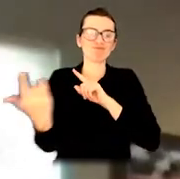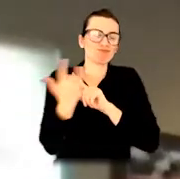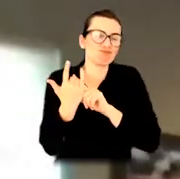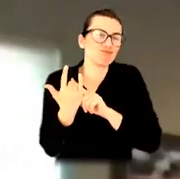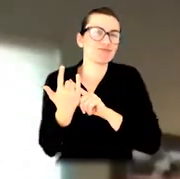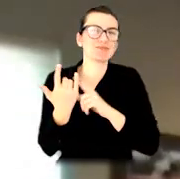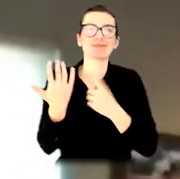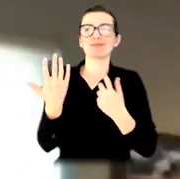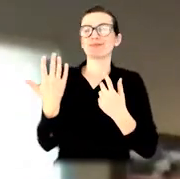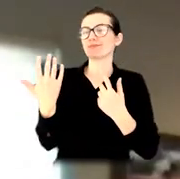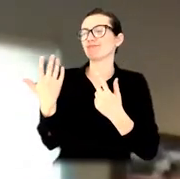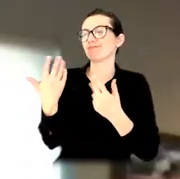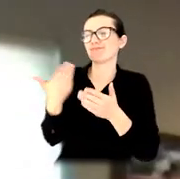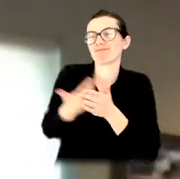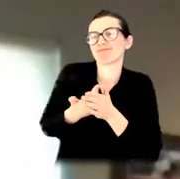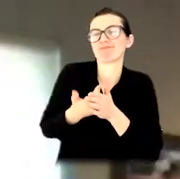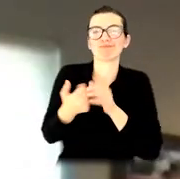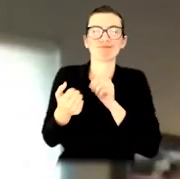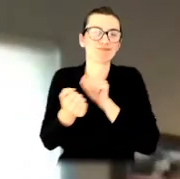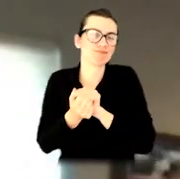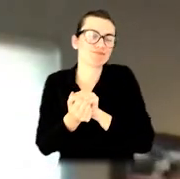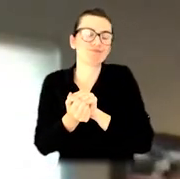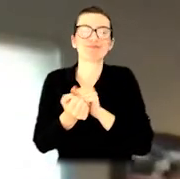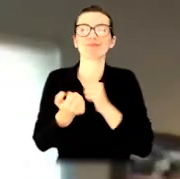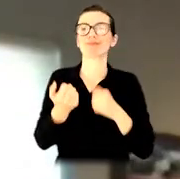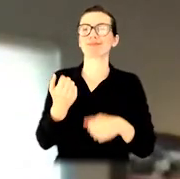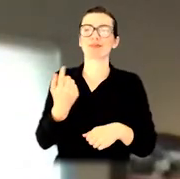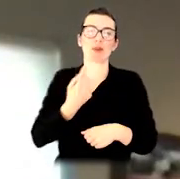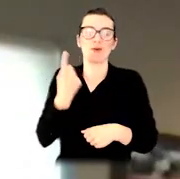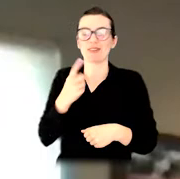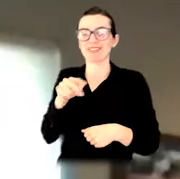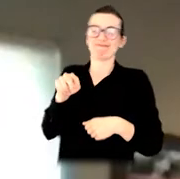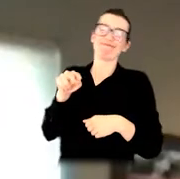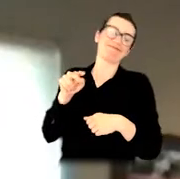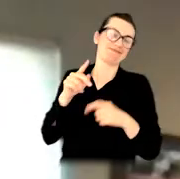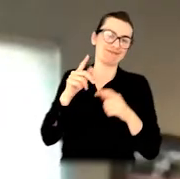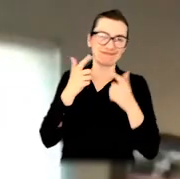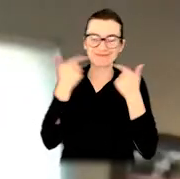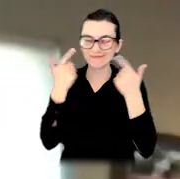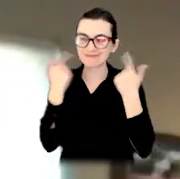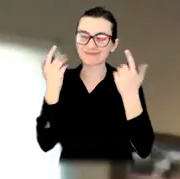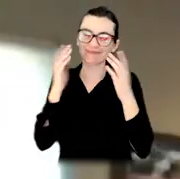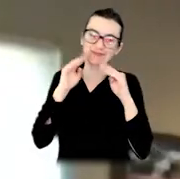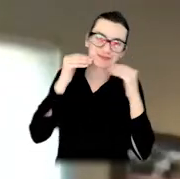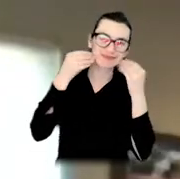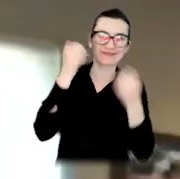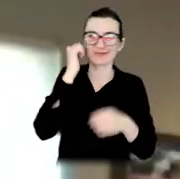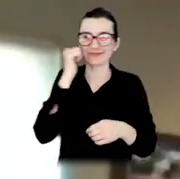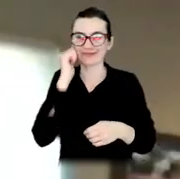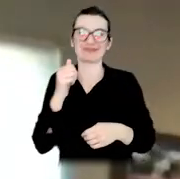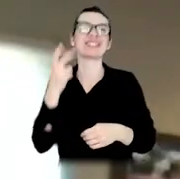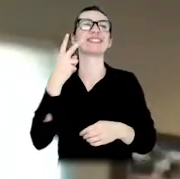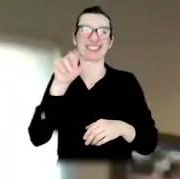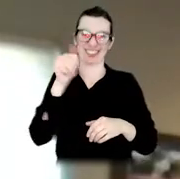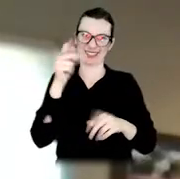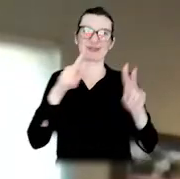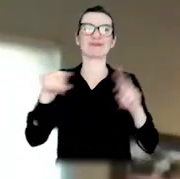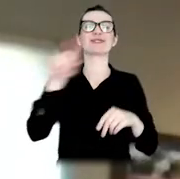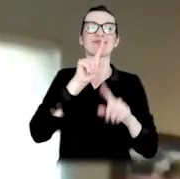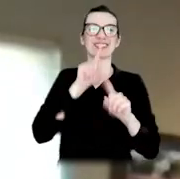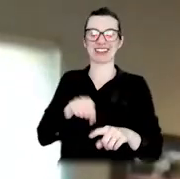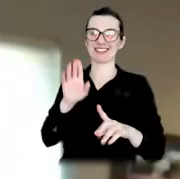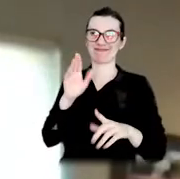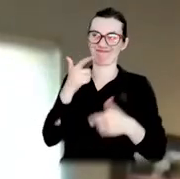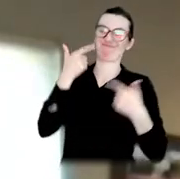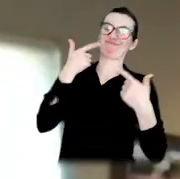and companionship. And she makes me laugh and smile every day. And I see her do the same for others. And she's just a